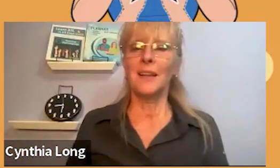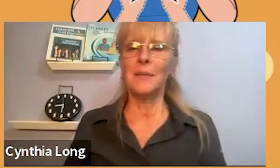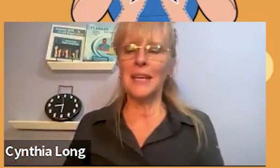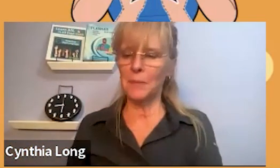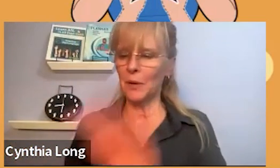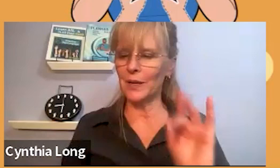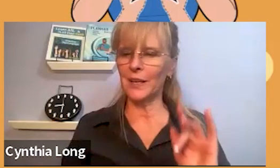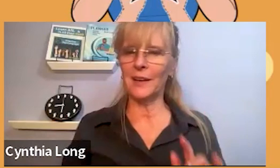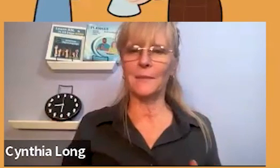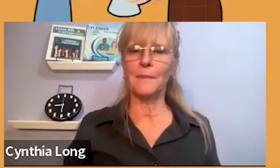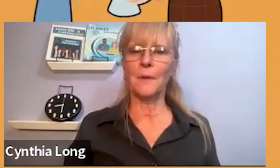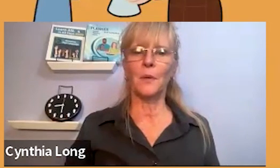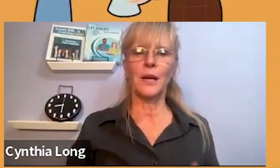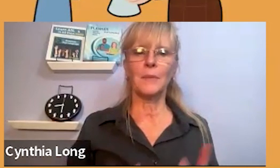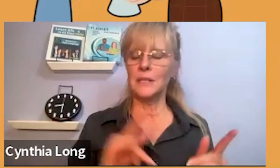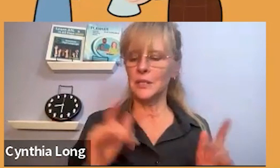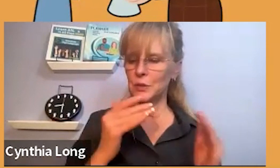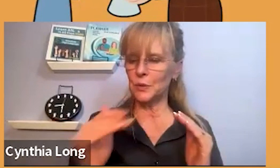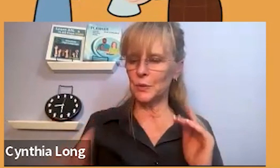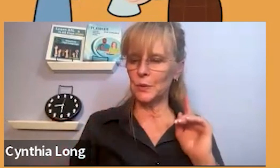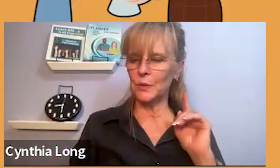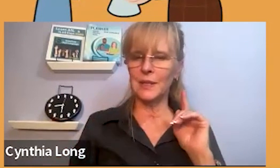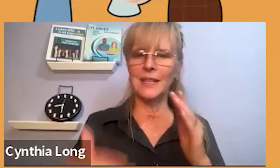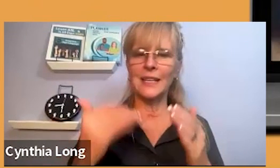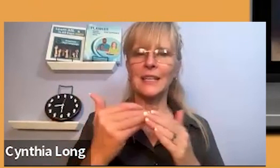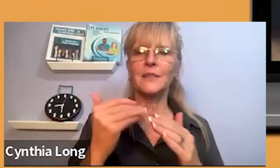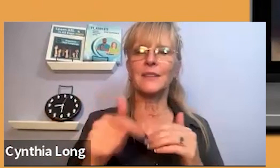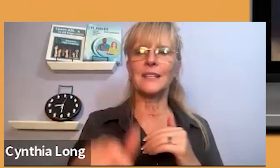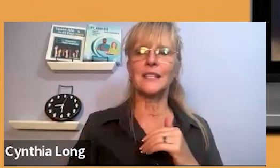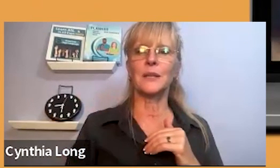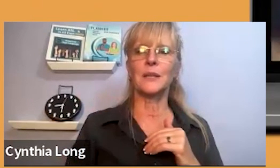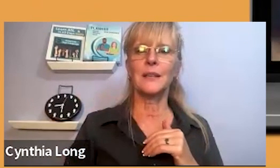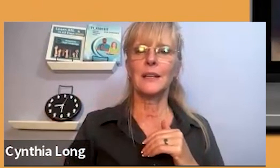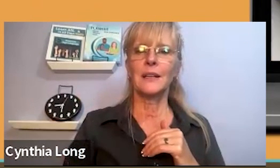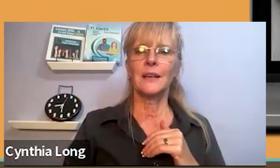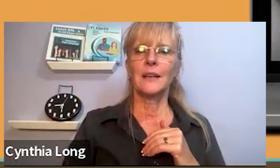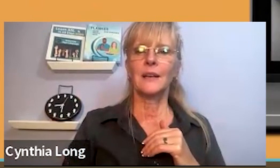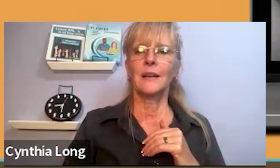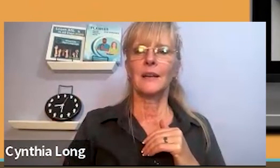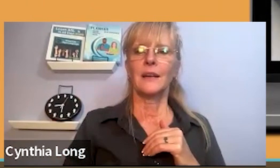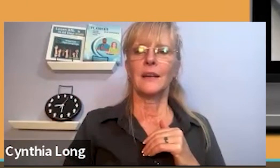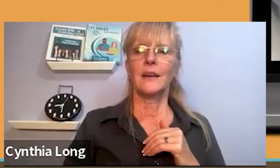And let me keep going here. We're coming to the end of this one.